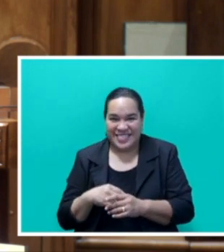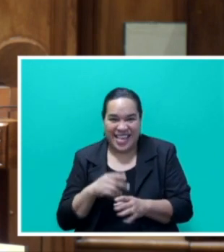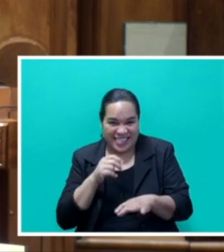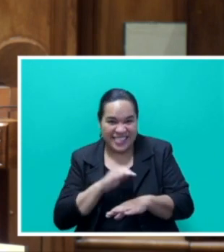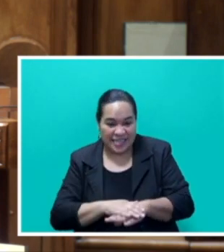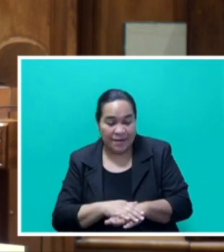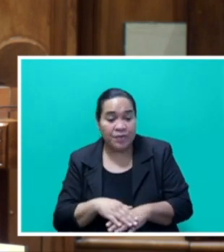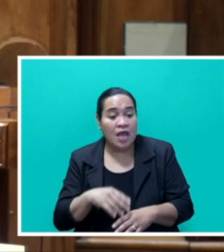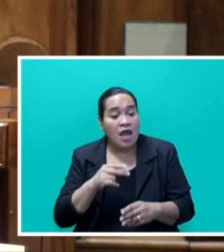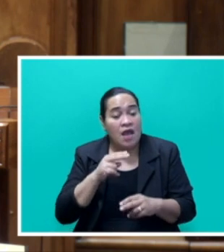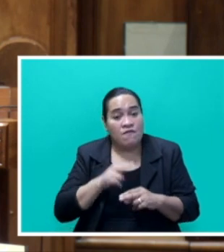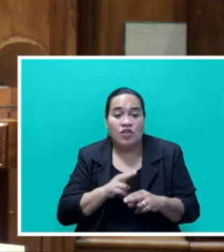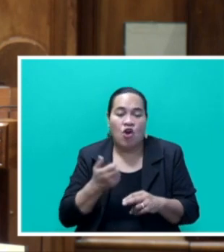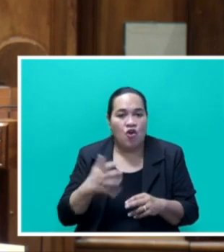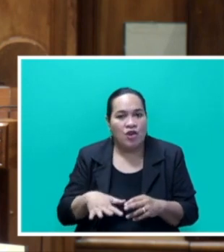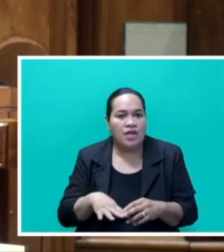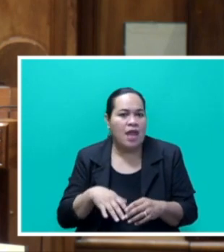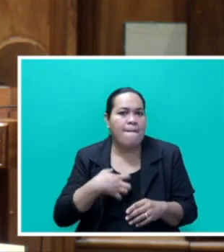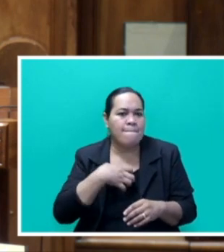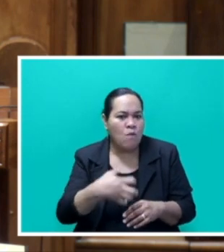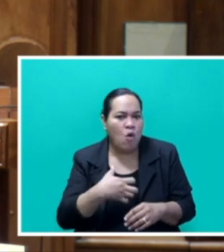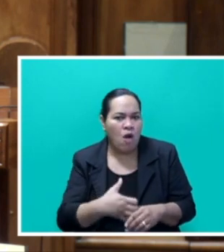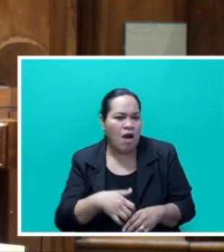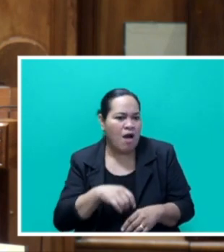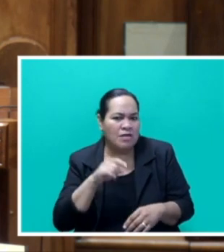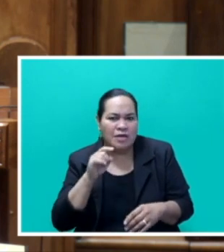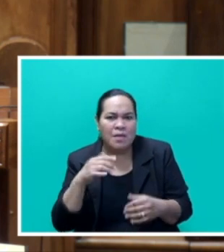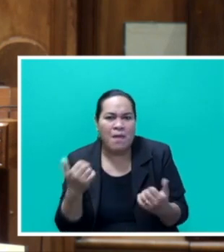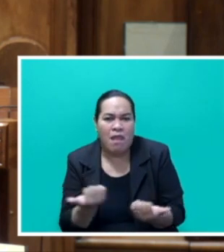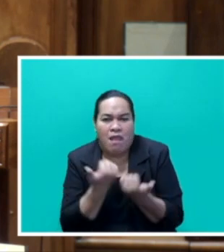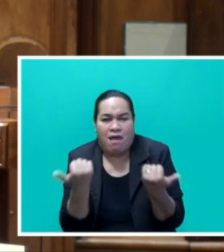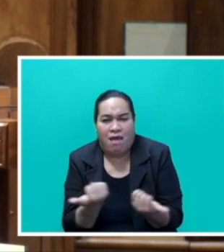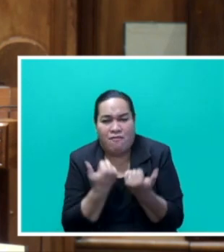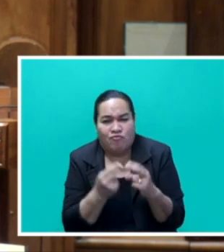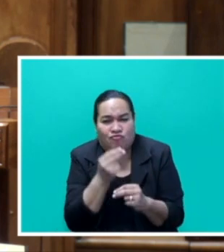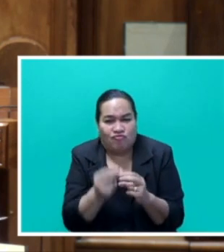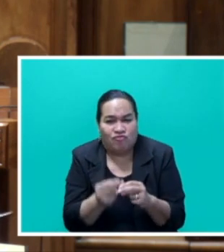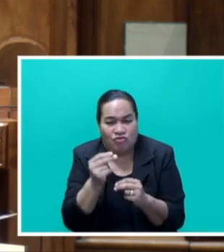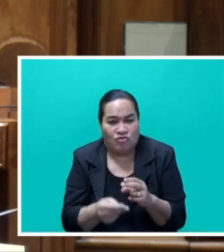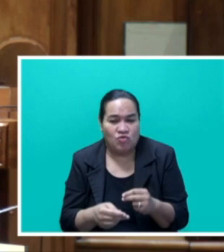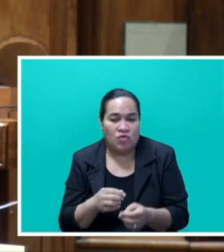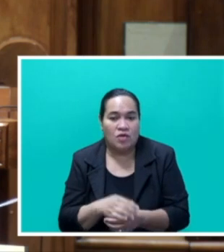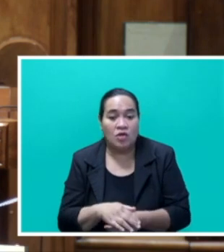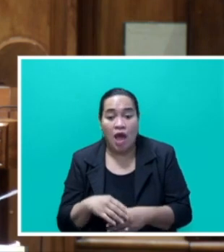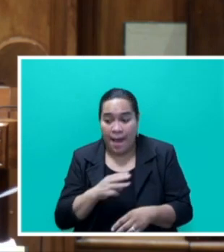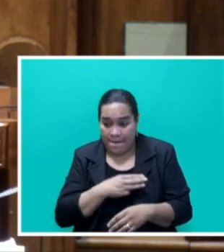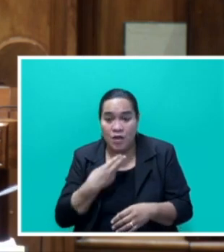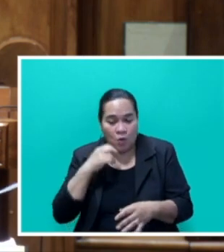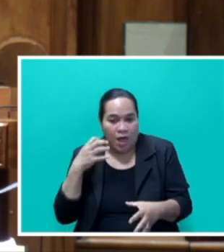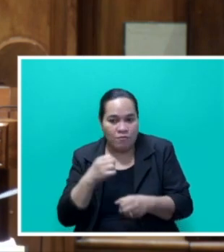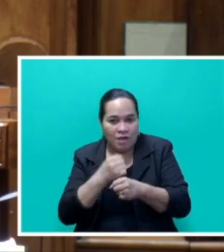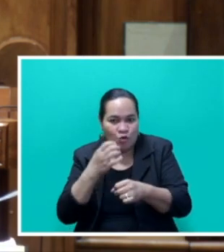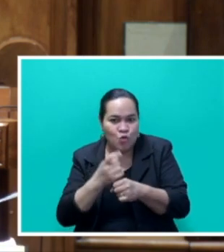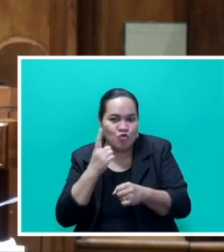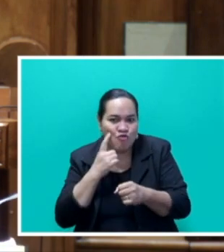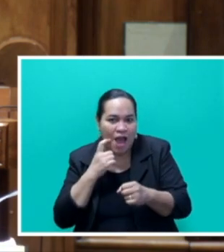than 7.6 million trees and mangroves, and the ministry continues to update the tree planting dashboard, which